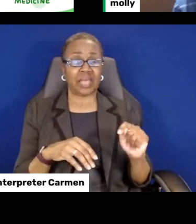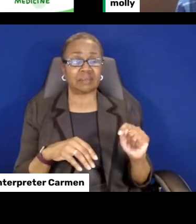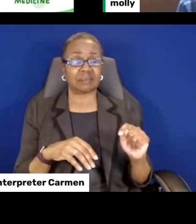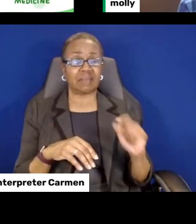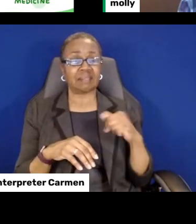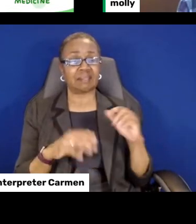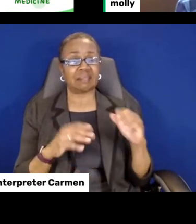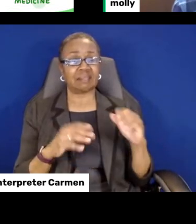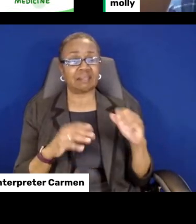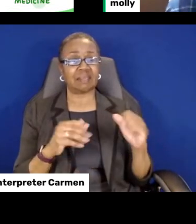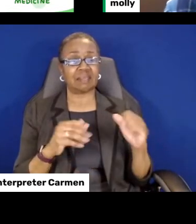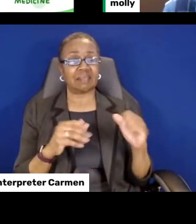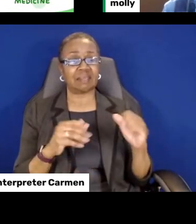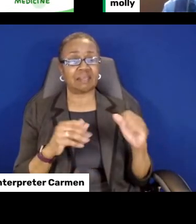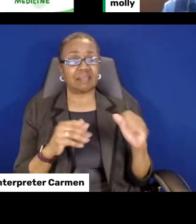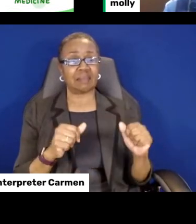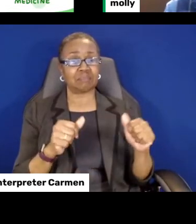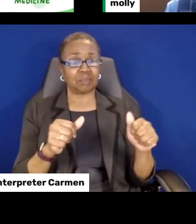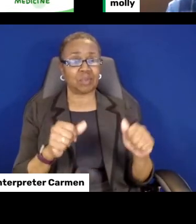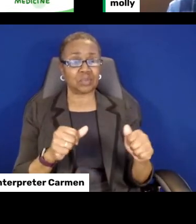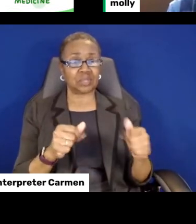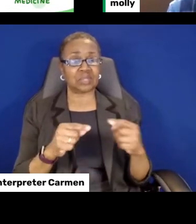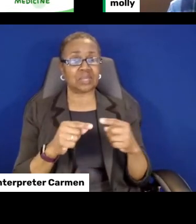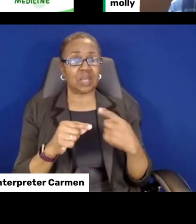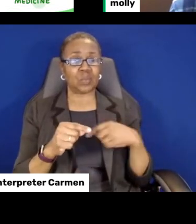to us.